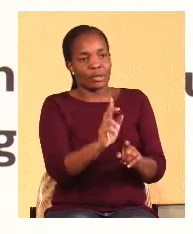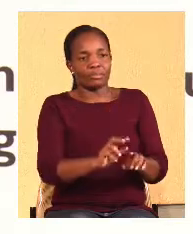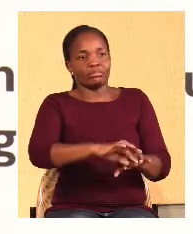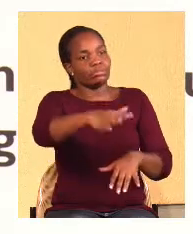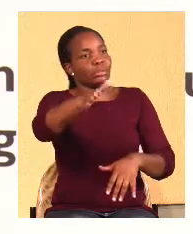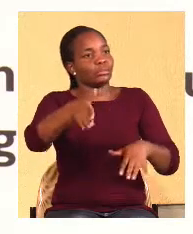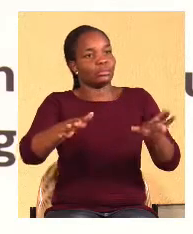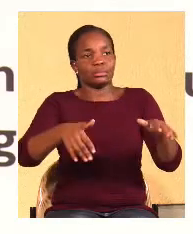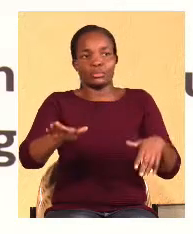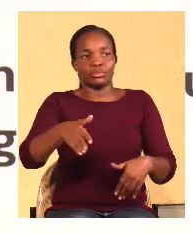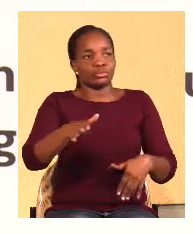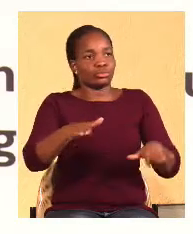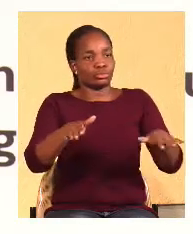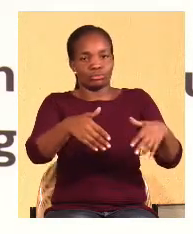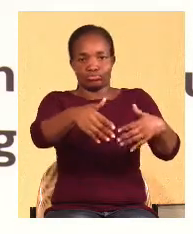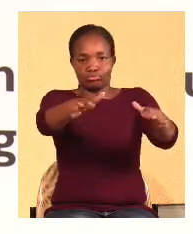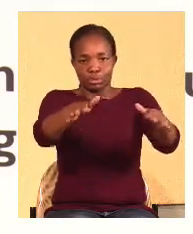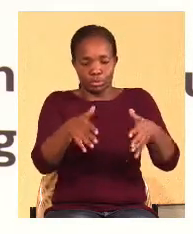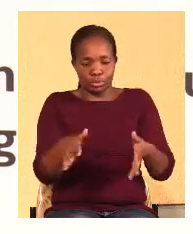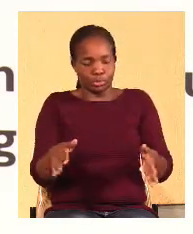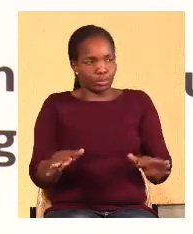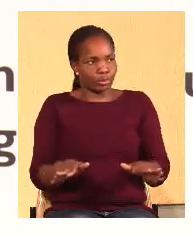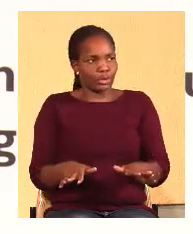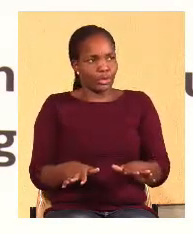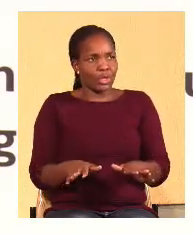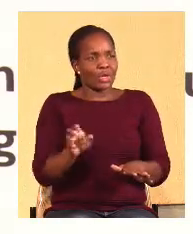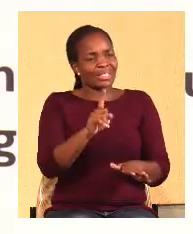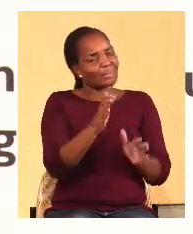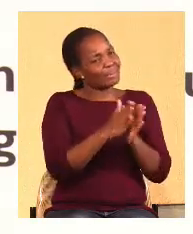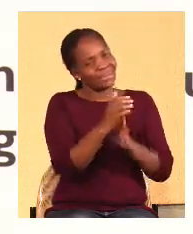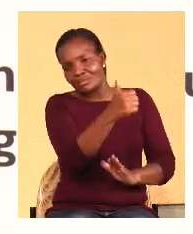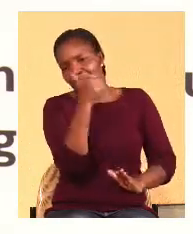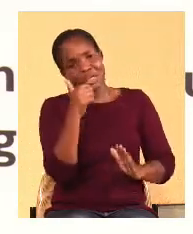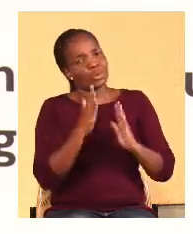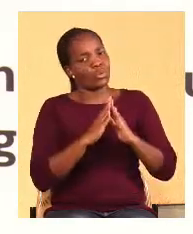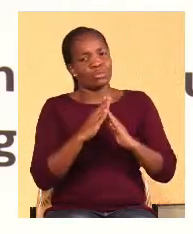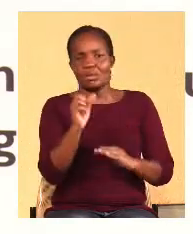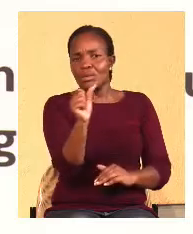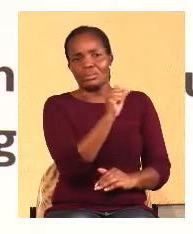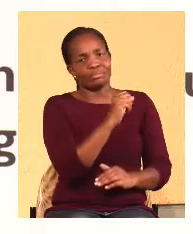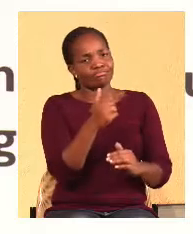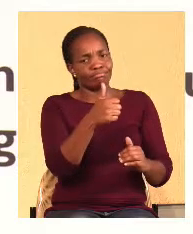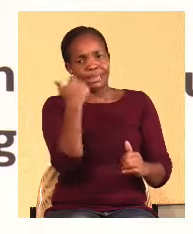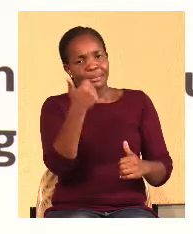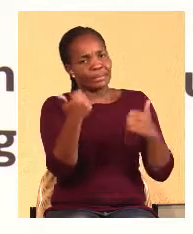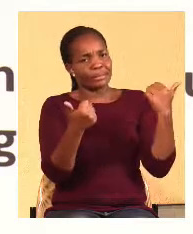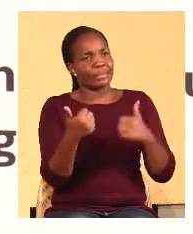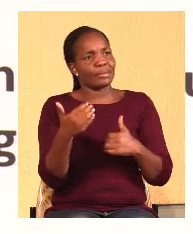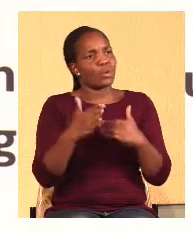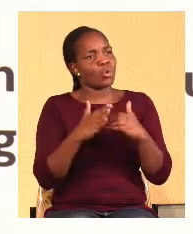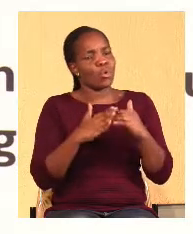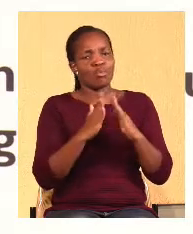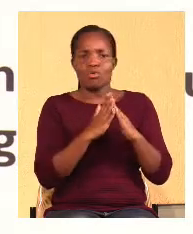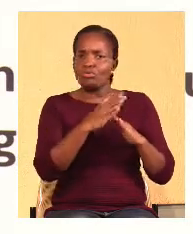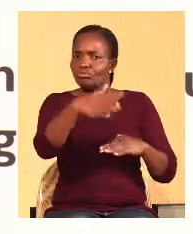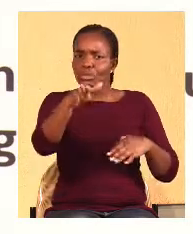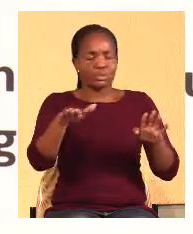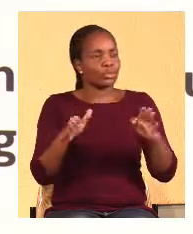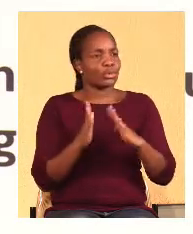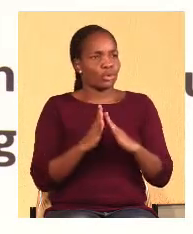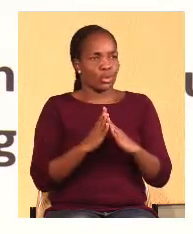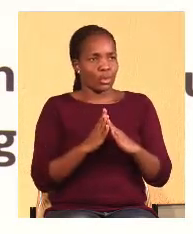disperse, or to even tell people to return to their homes if they are of the view, from what they're seeing,